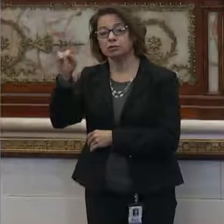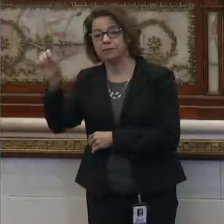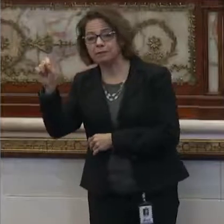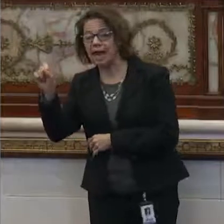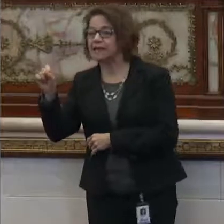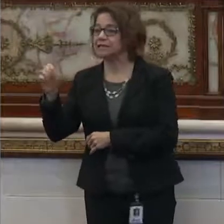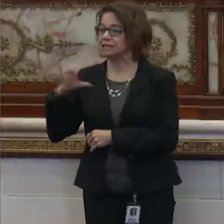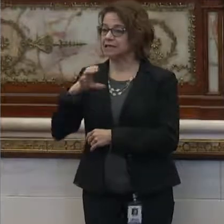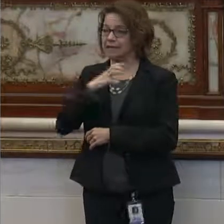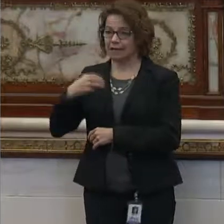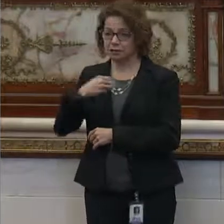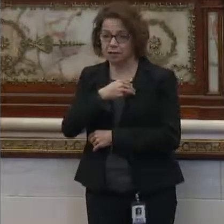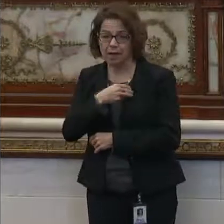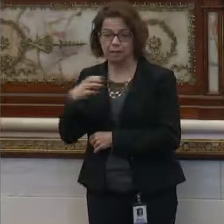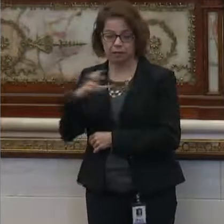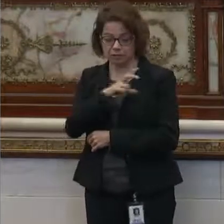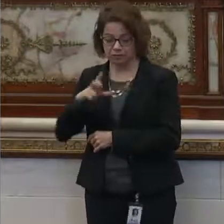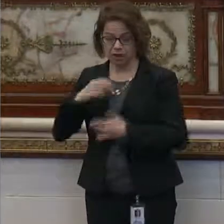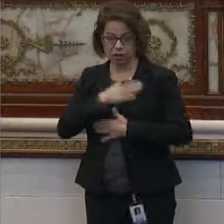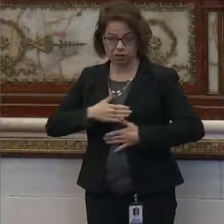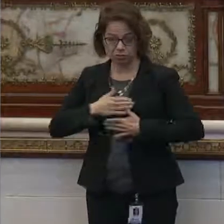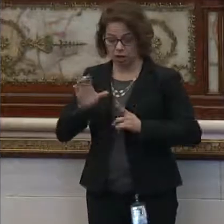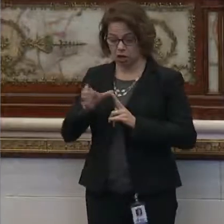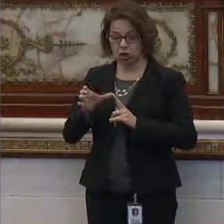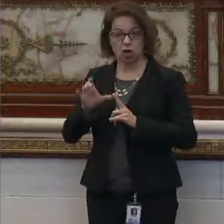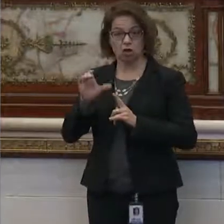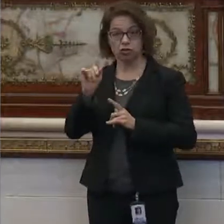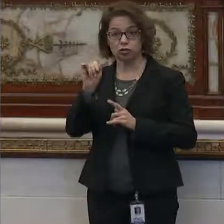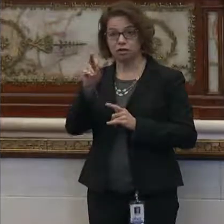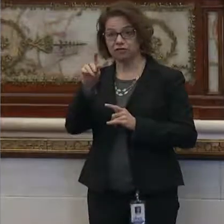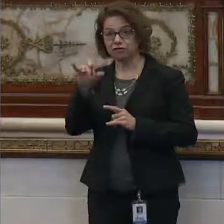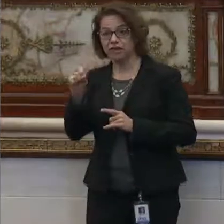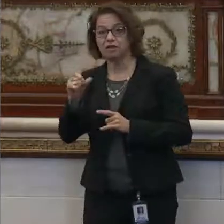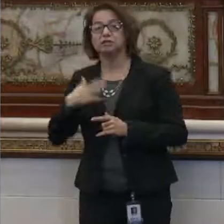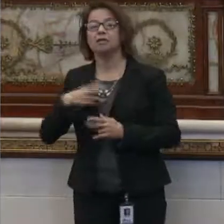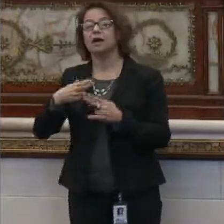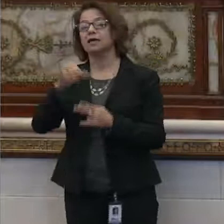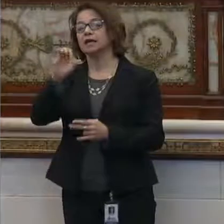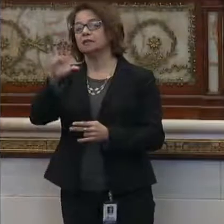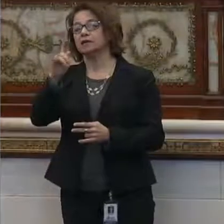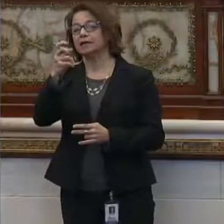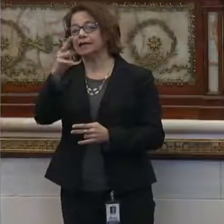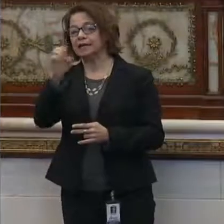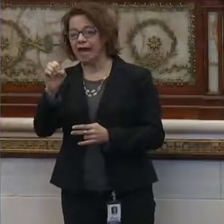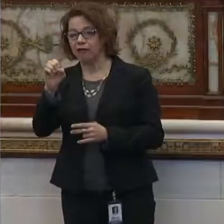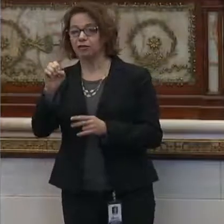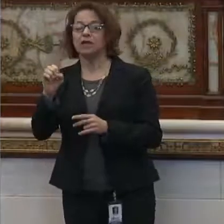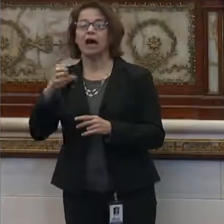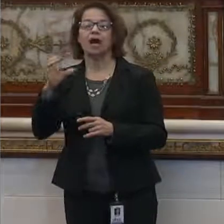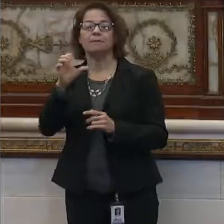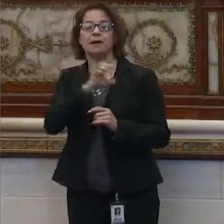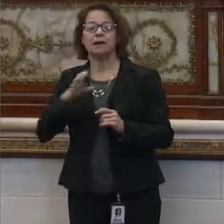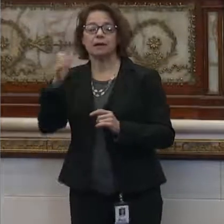on Parks and Recreation and Cultural Affairs. My name is Catherine Ott-Level. I'm the Commissioner for the Department of Parks and Recreation, and I'm here today